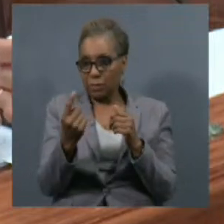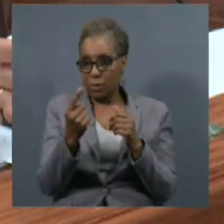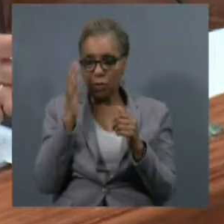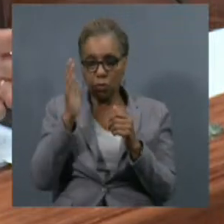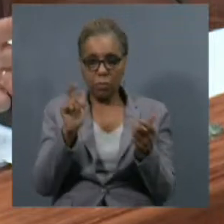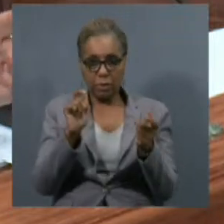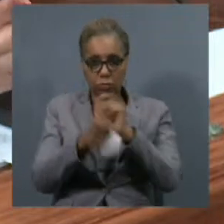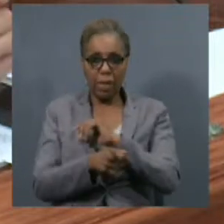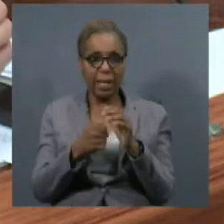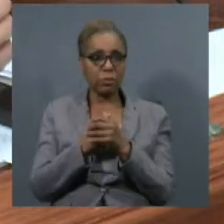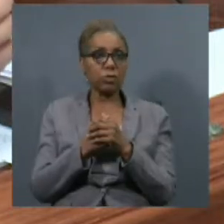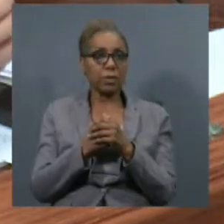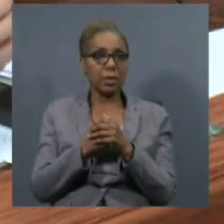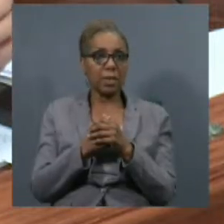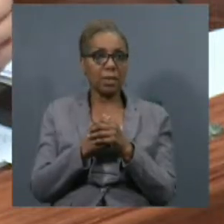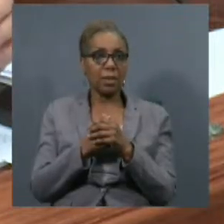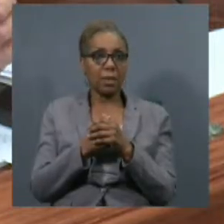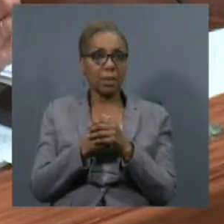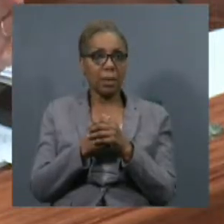changed.